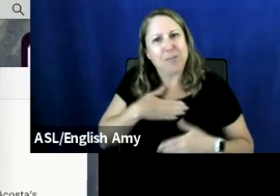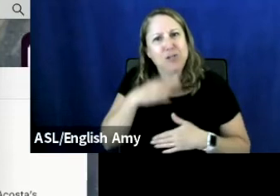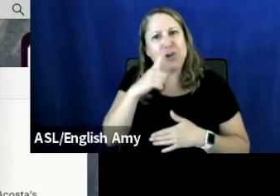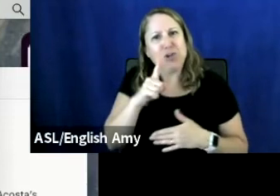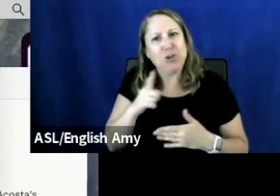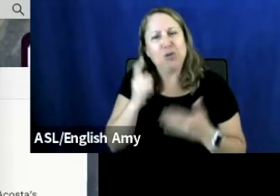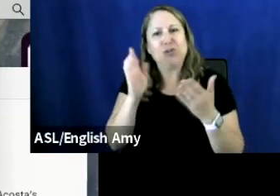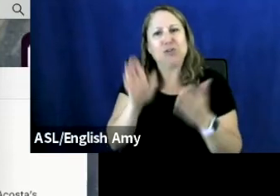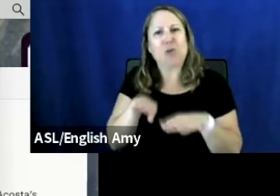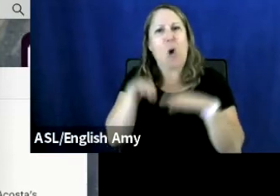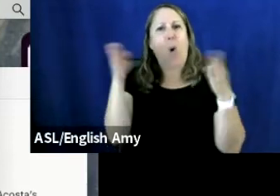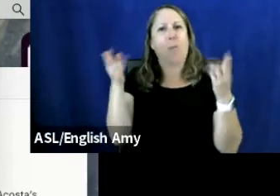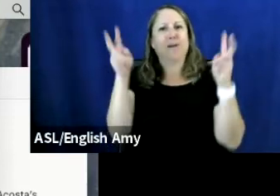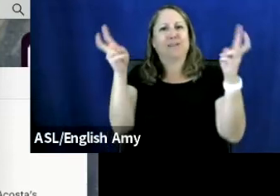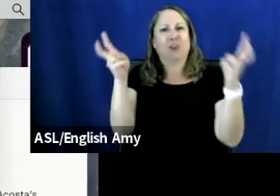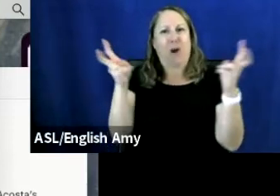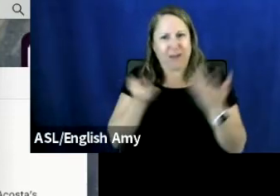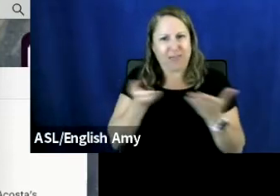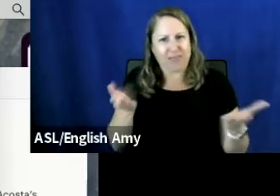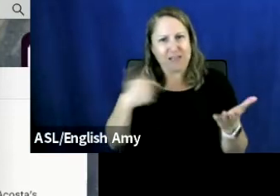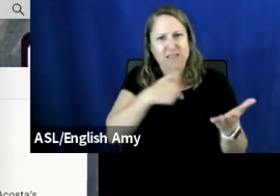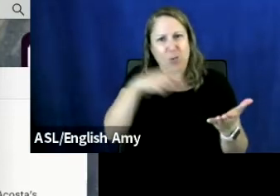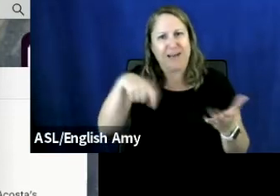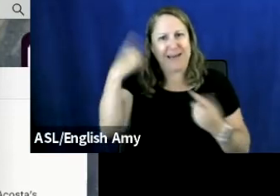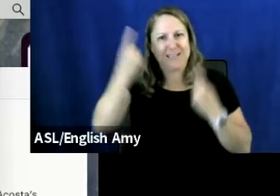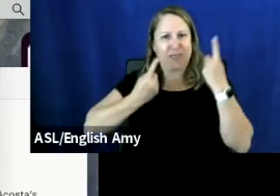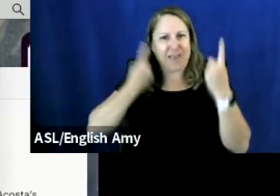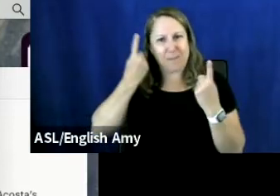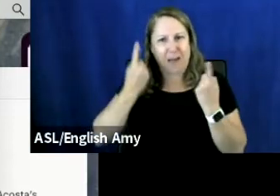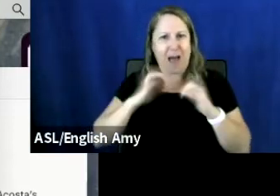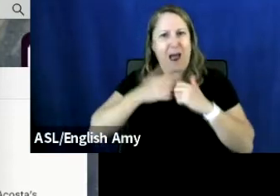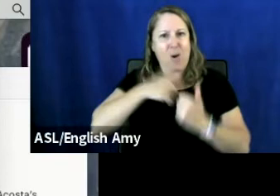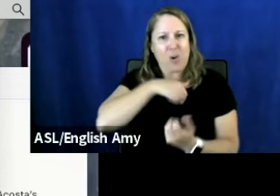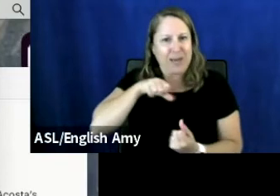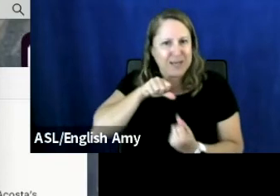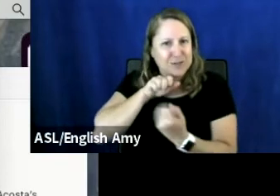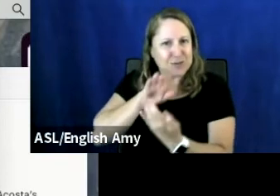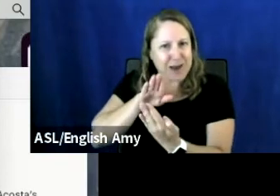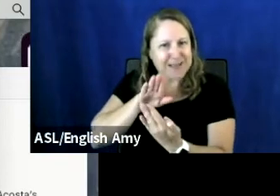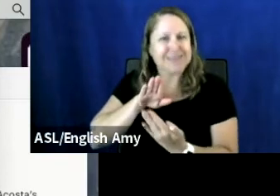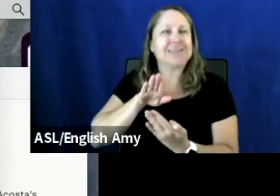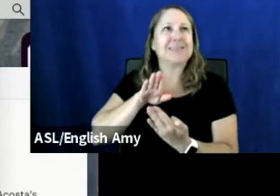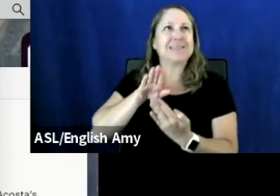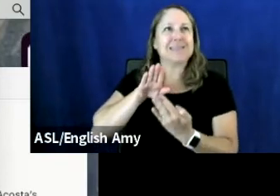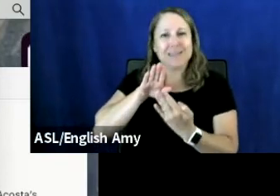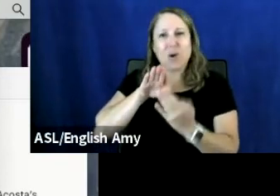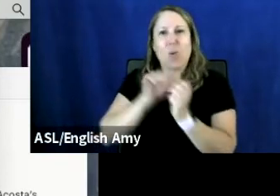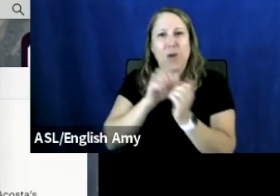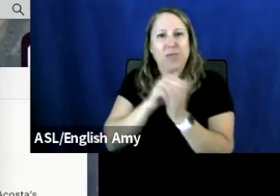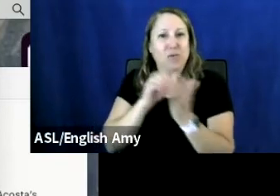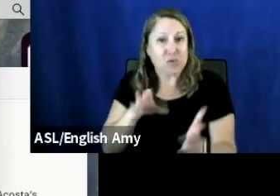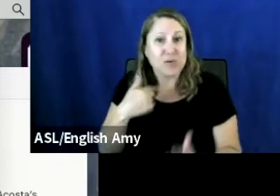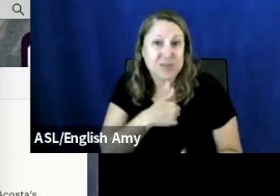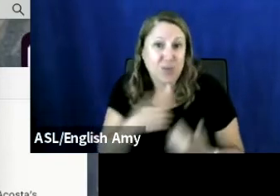topic that's like, okay, these are things that need to be thought about, need to be addressed. How do we do it with the students we have